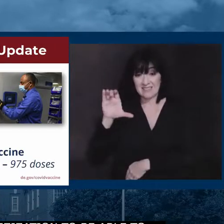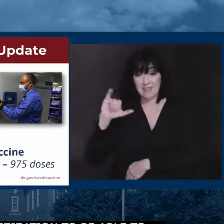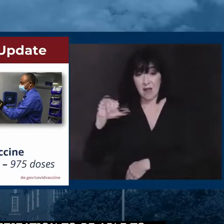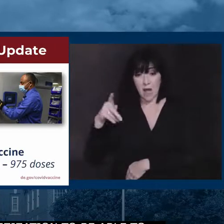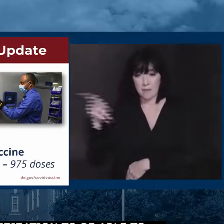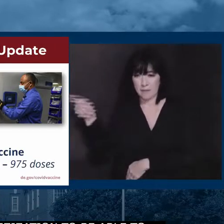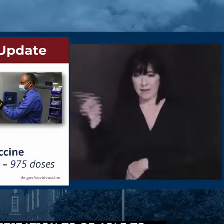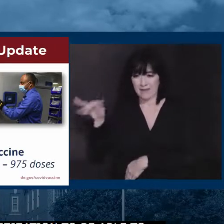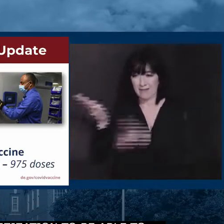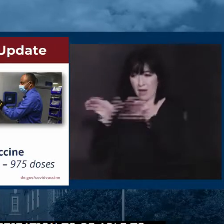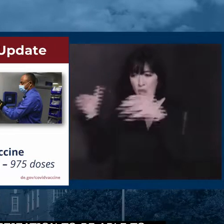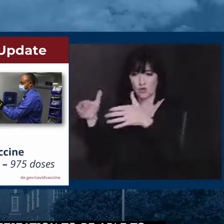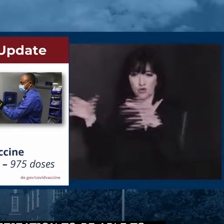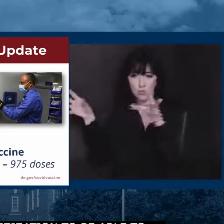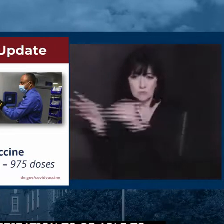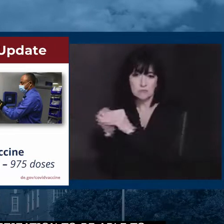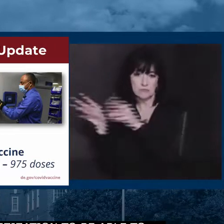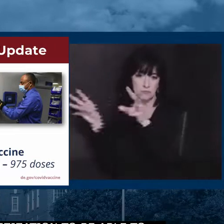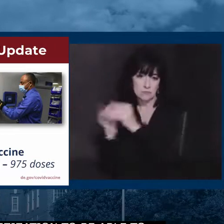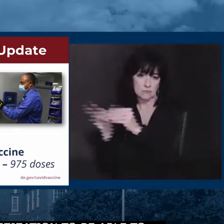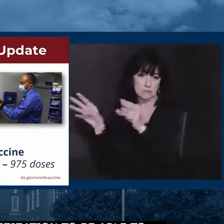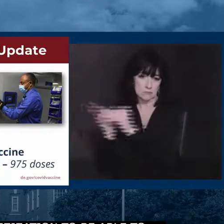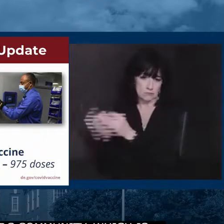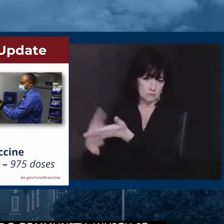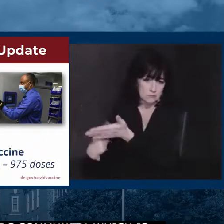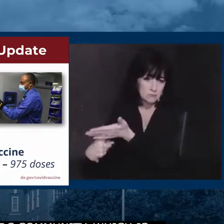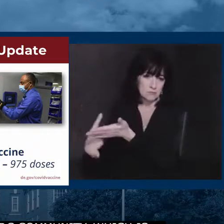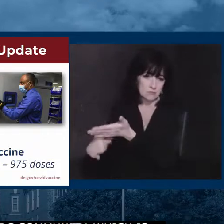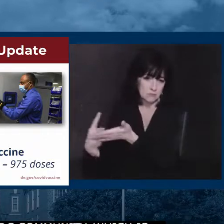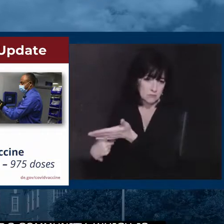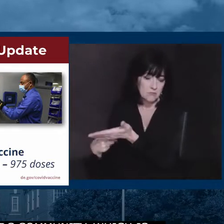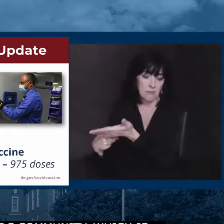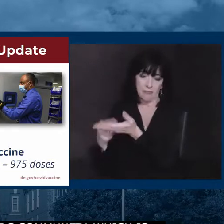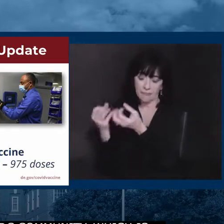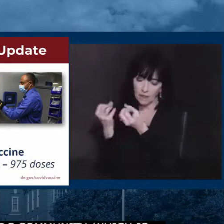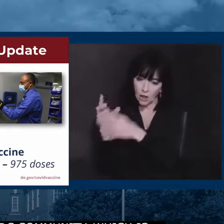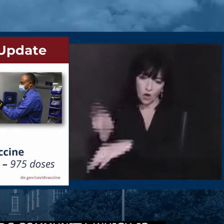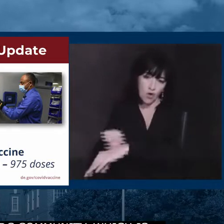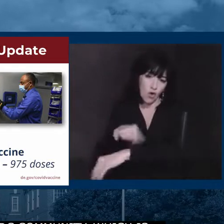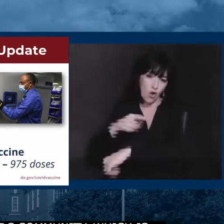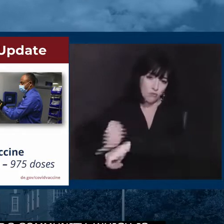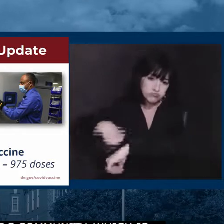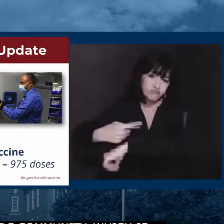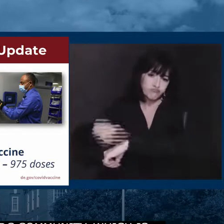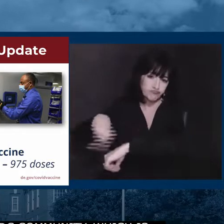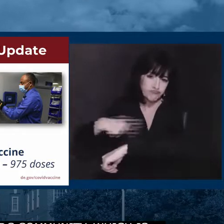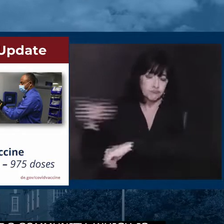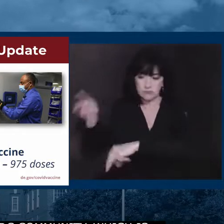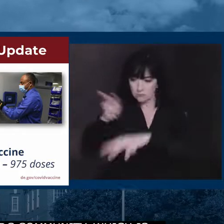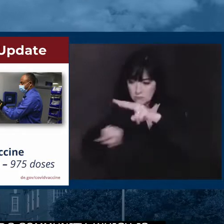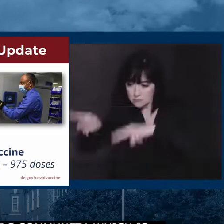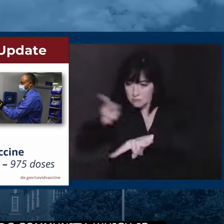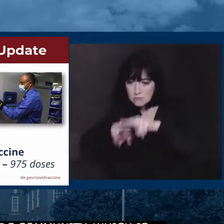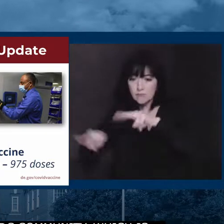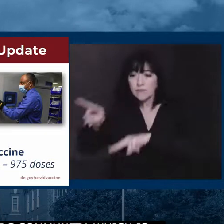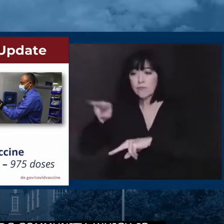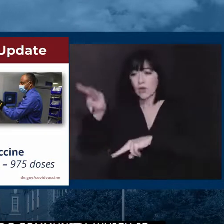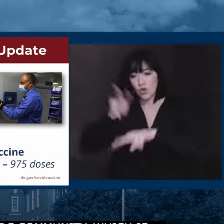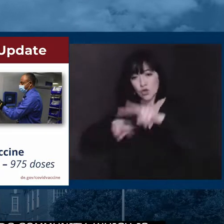vaccines and this one in particular. We spent hours and hours over the past week looking at the studies, looking